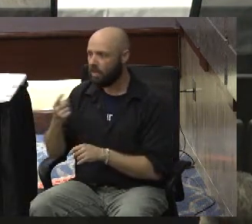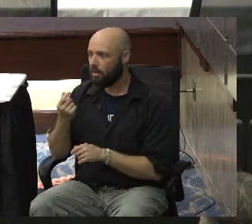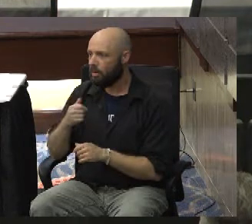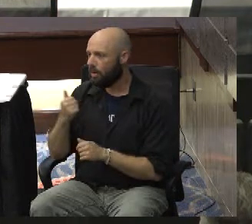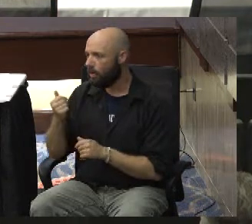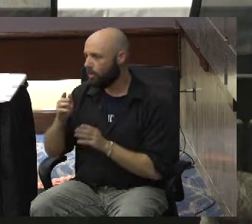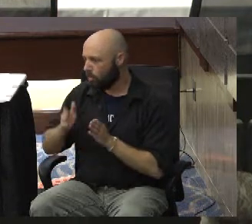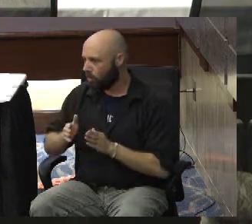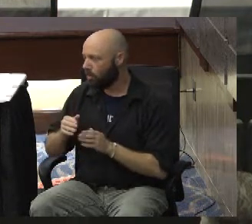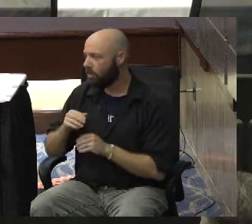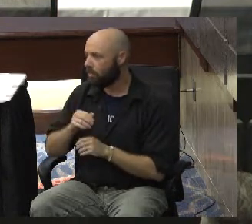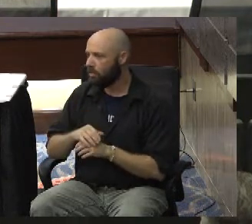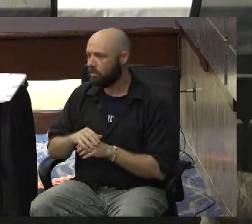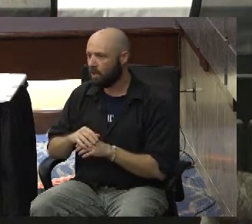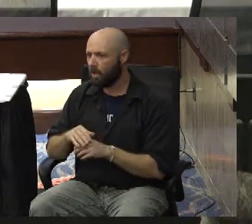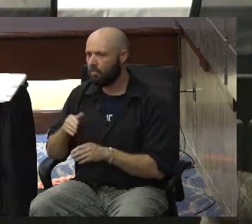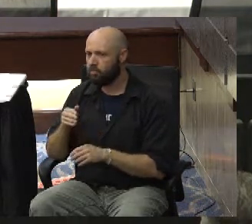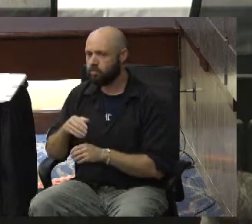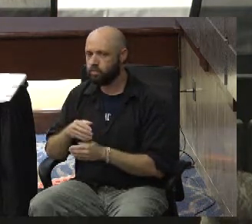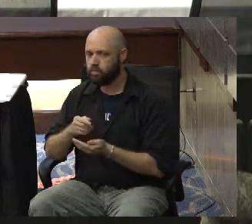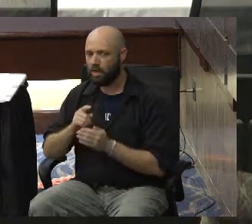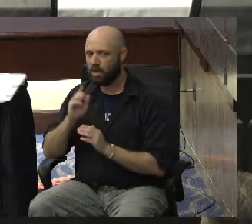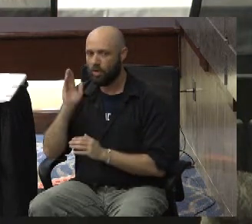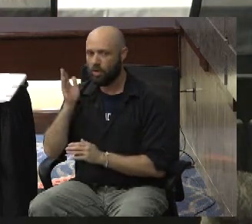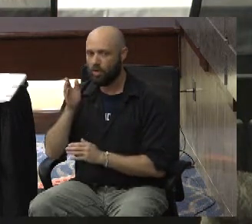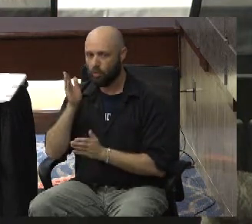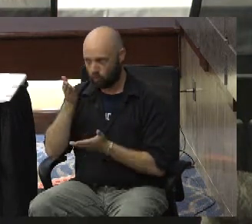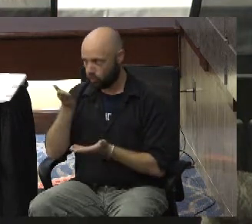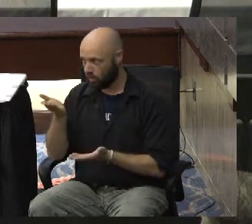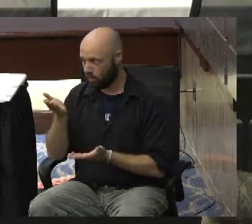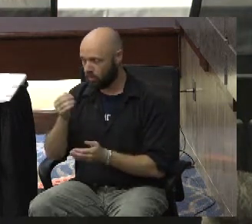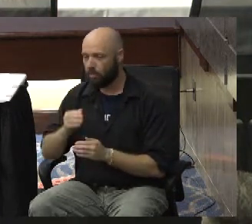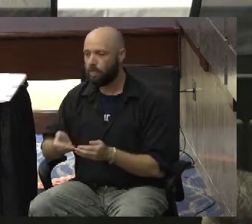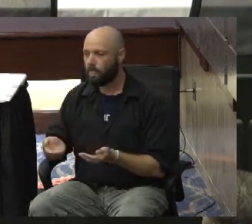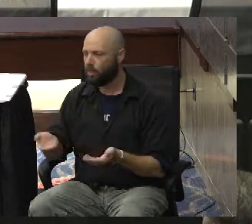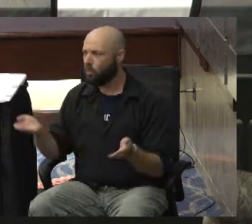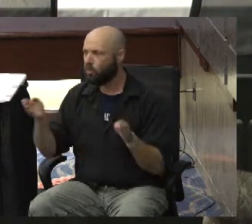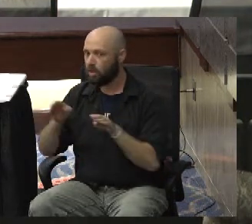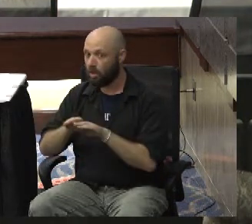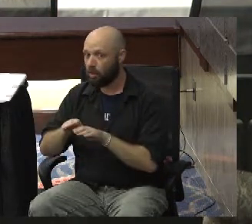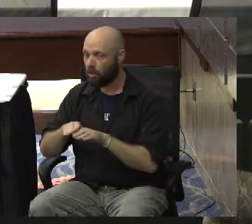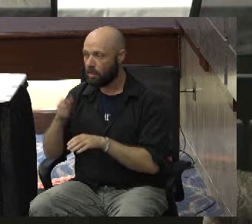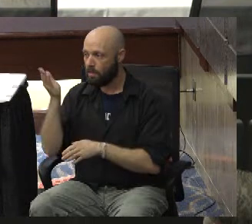that would like to speak on this item? We will close the public hearing. Is there a motion?